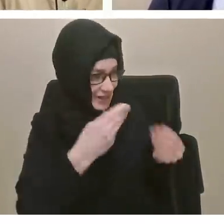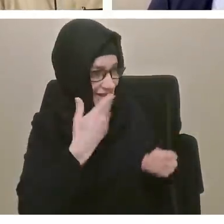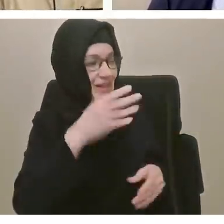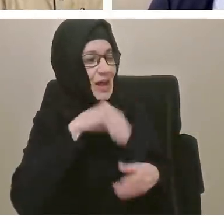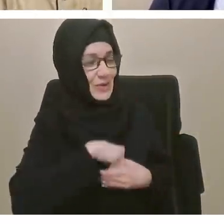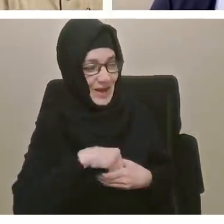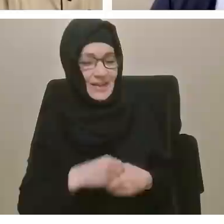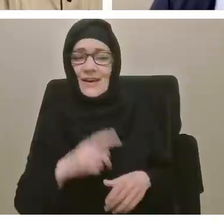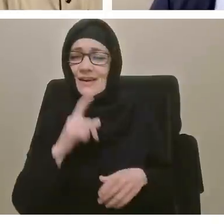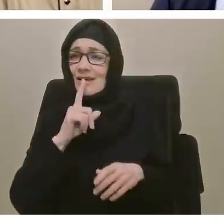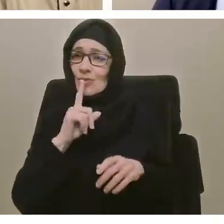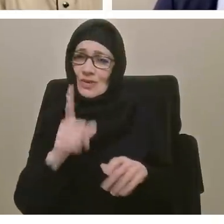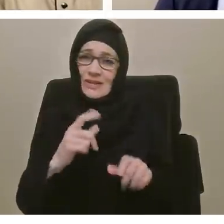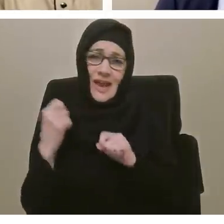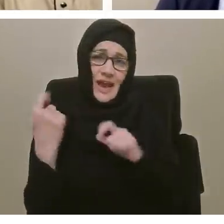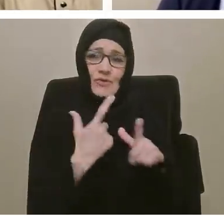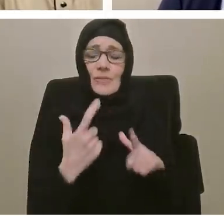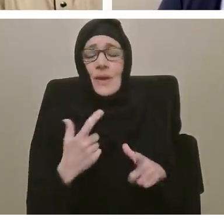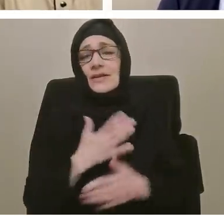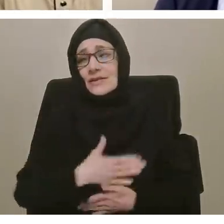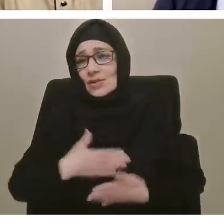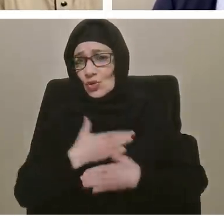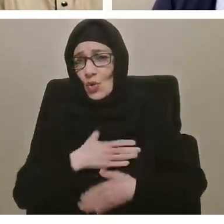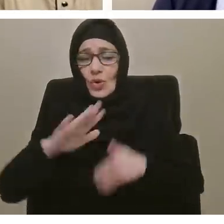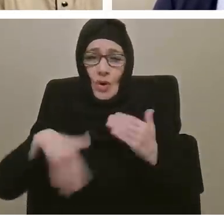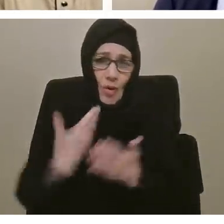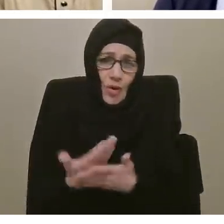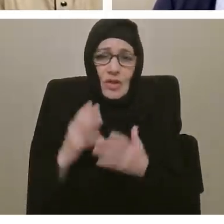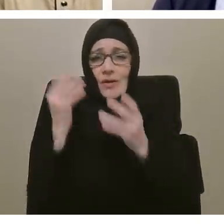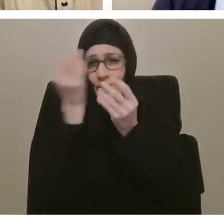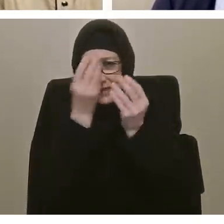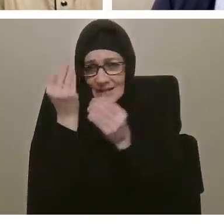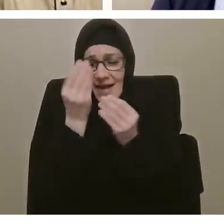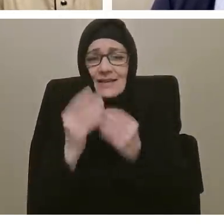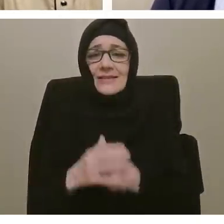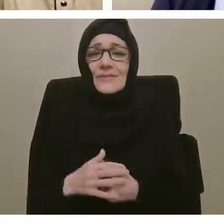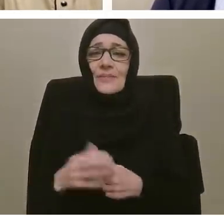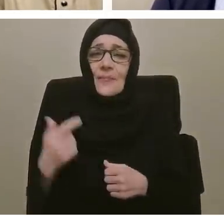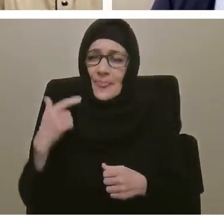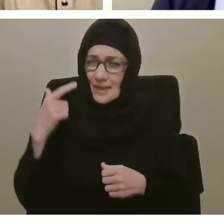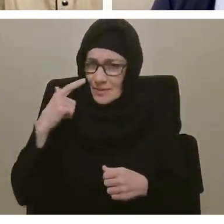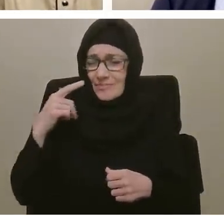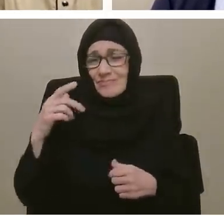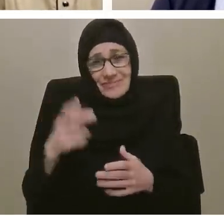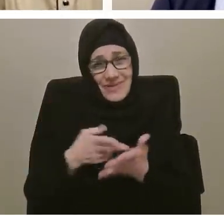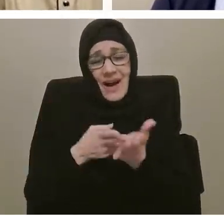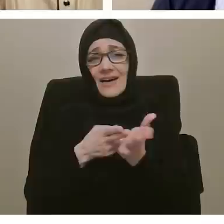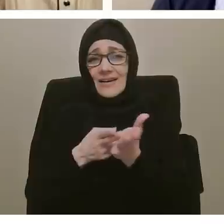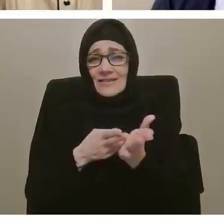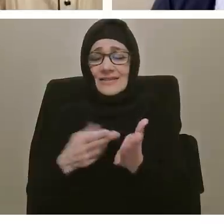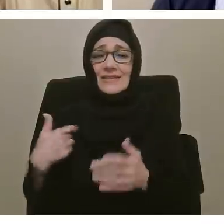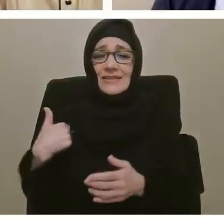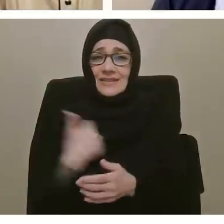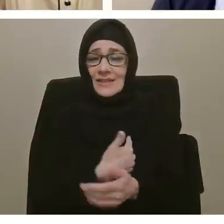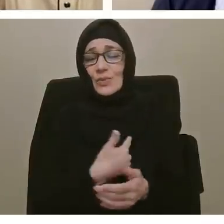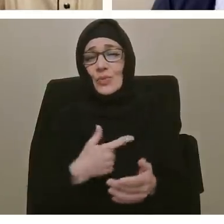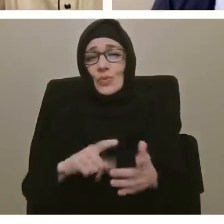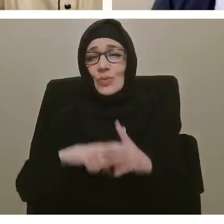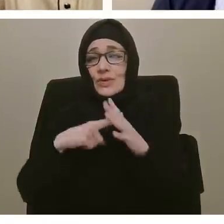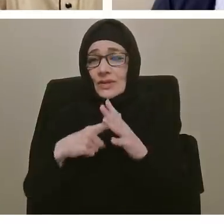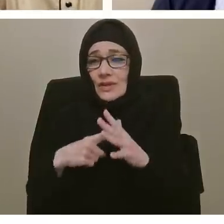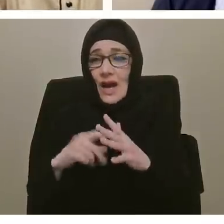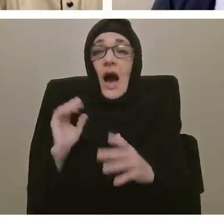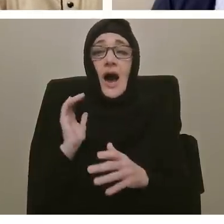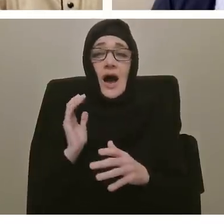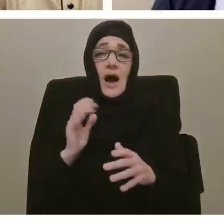enjoyed, alhamdulillah, the insights. And honestly, we you know, we know it's a time, subhanAllah. Honestly, we start off with, obviously,